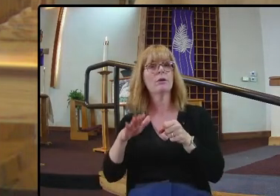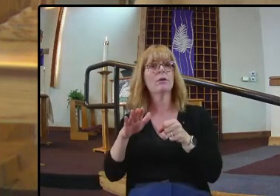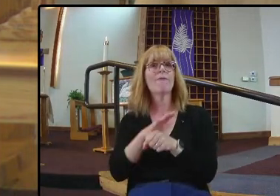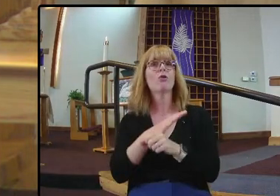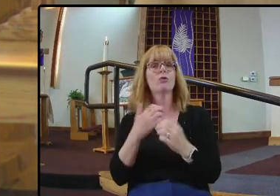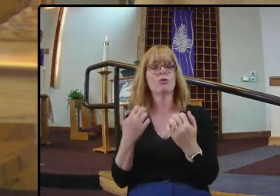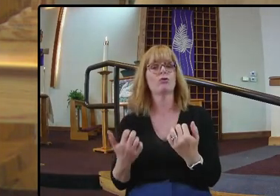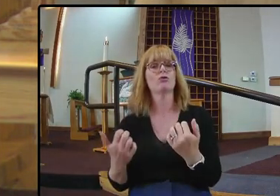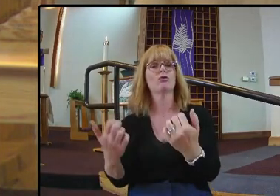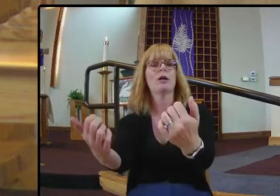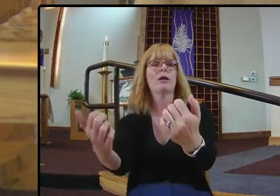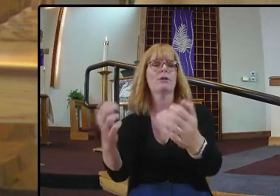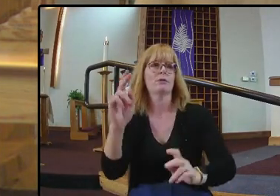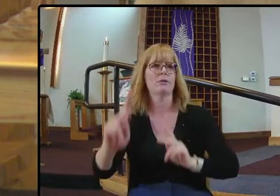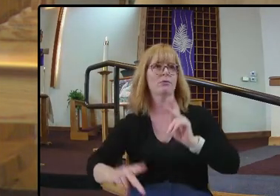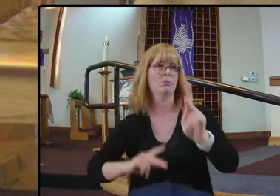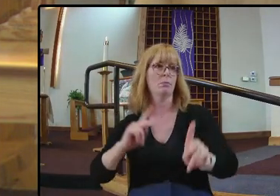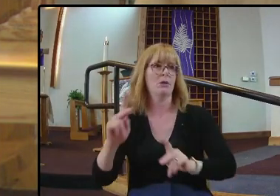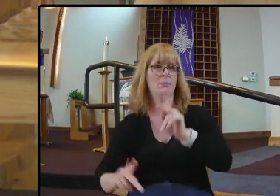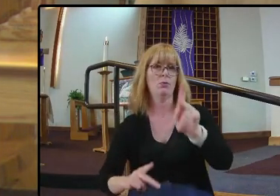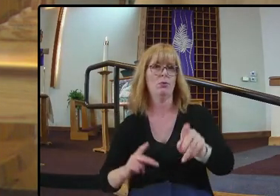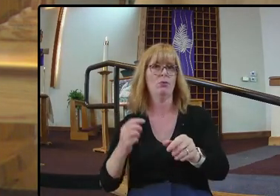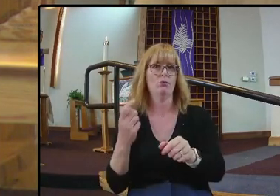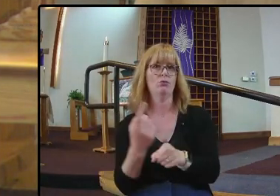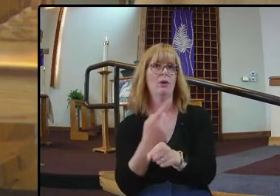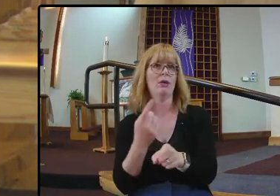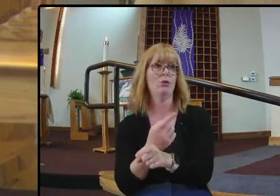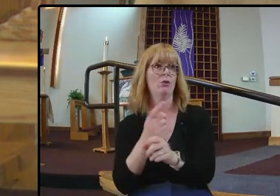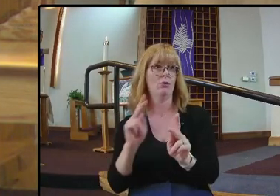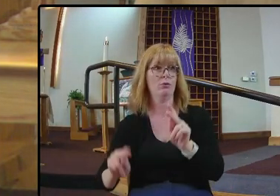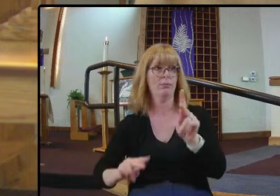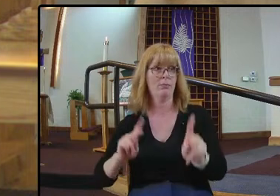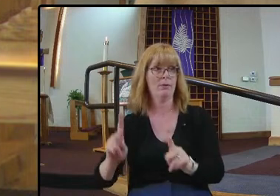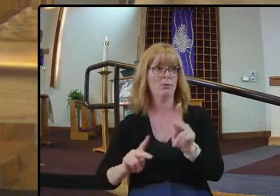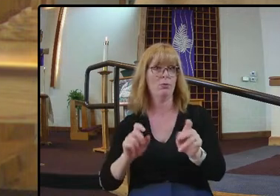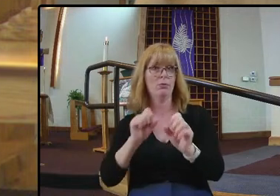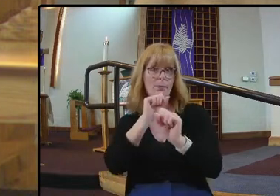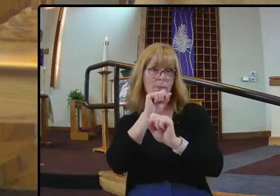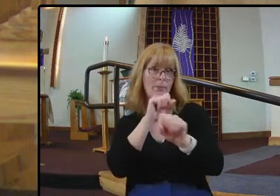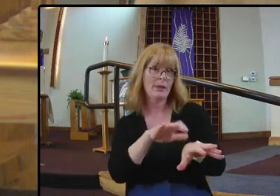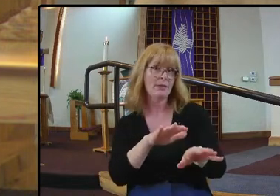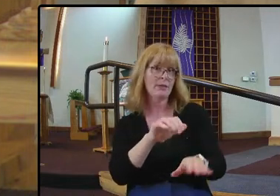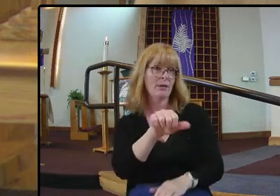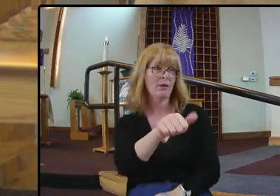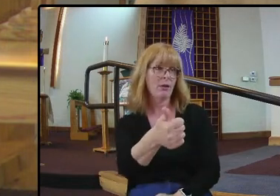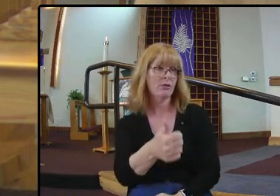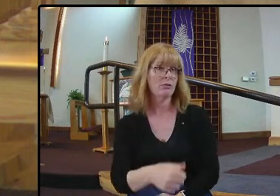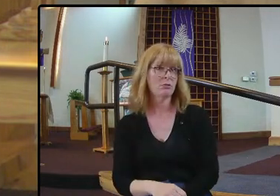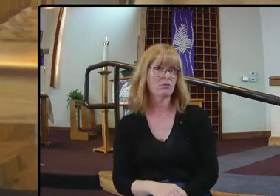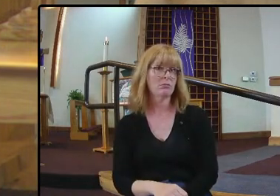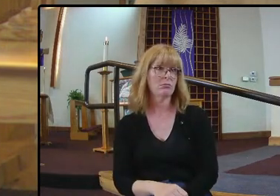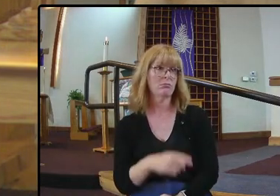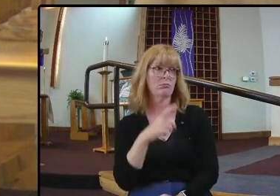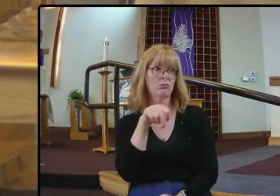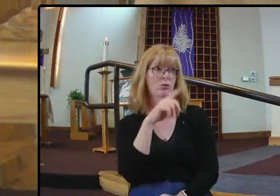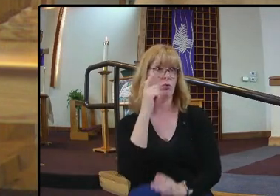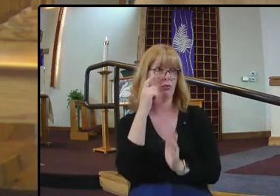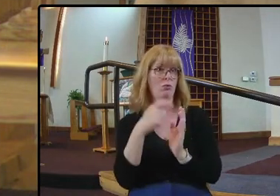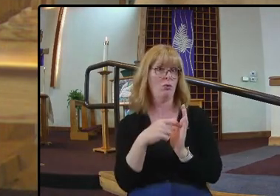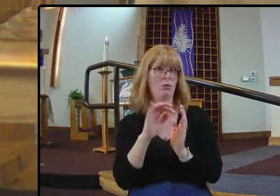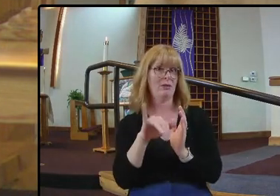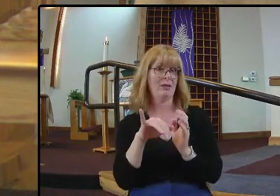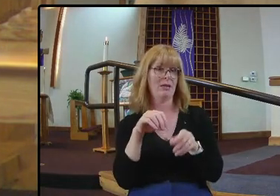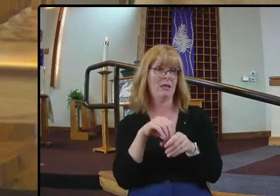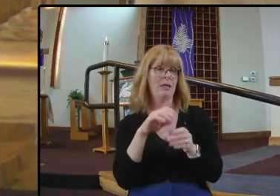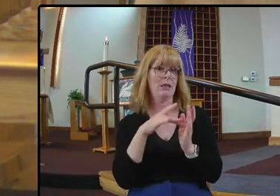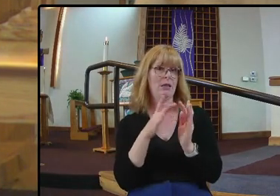of people, ordinary people, blessing others. Did you notice that in the scripture we read this